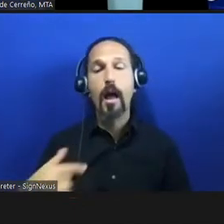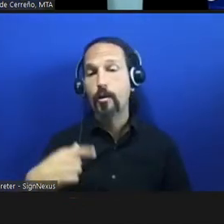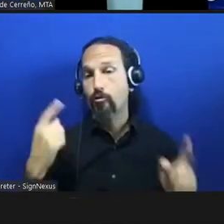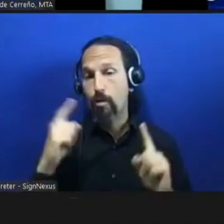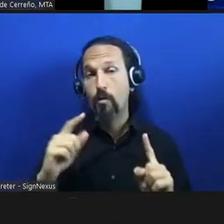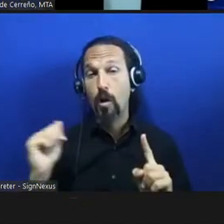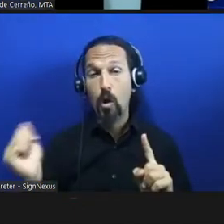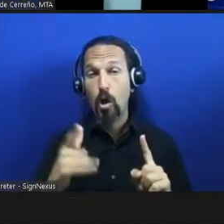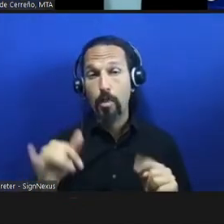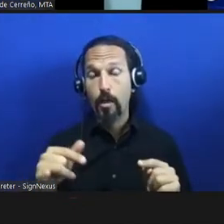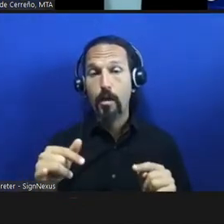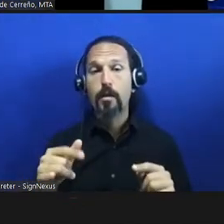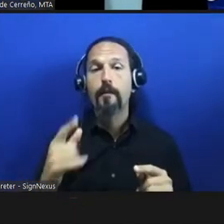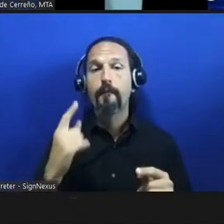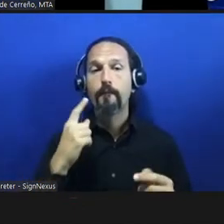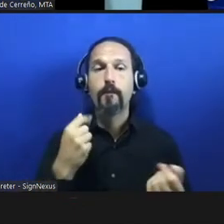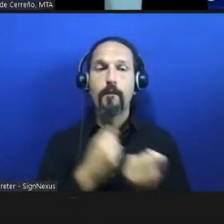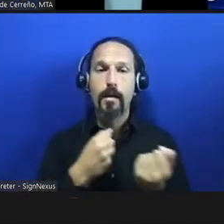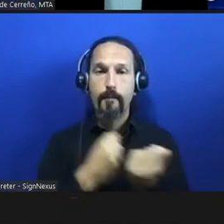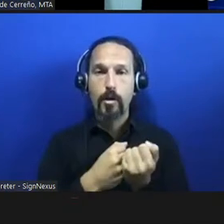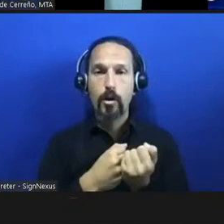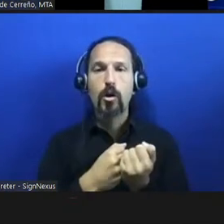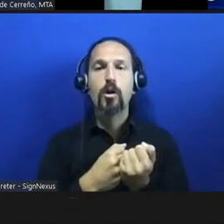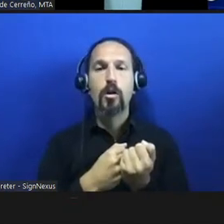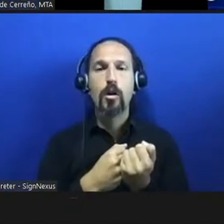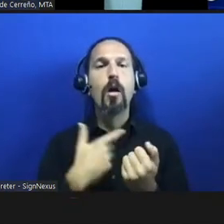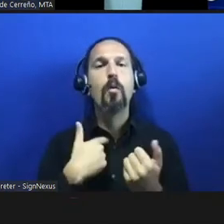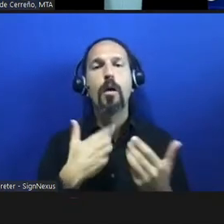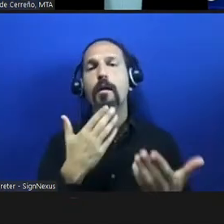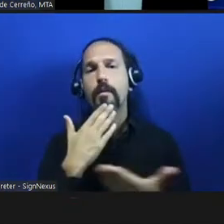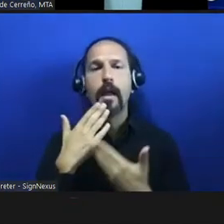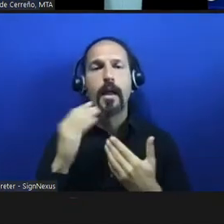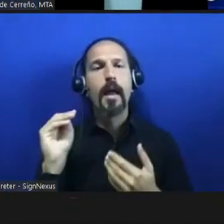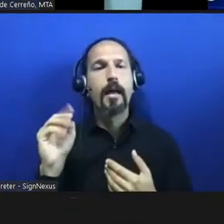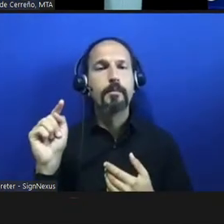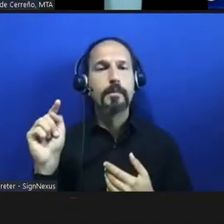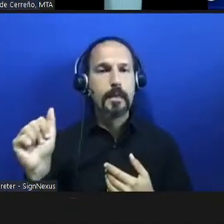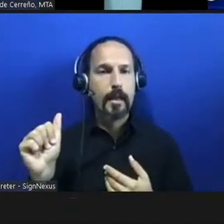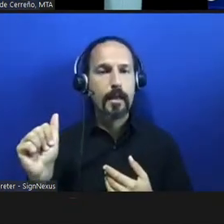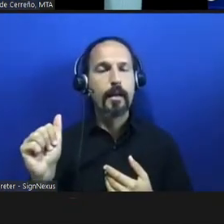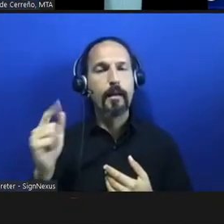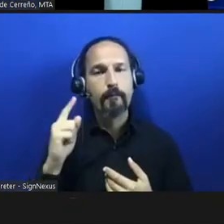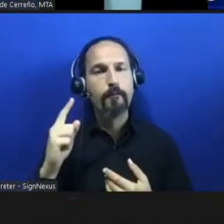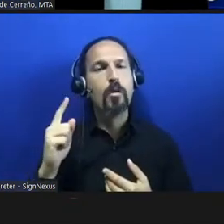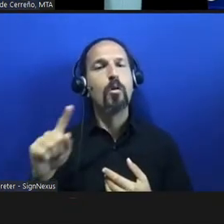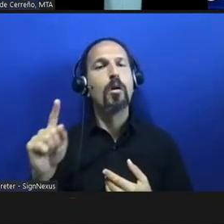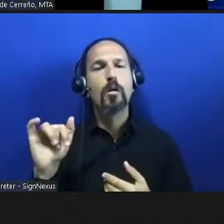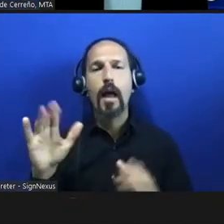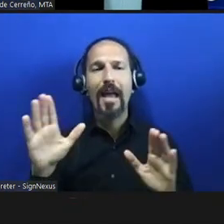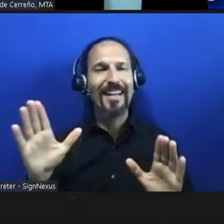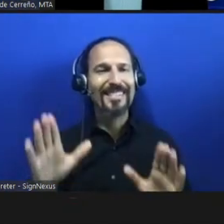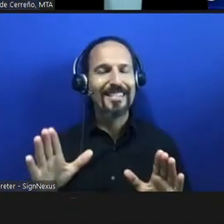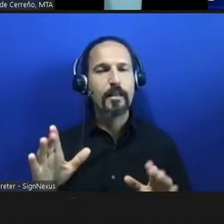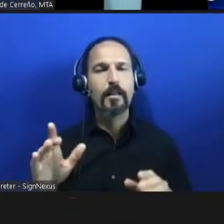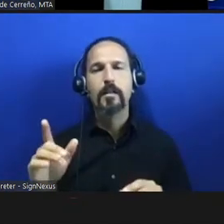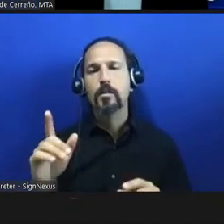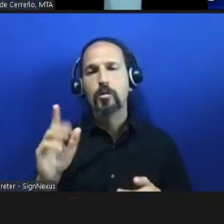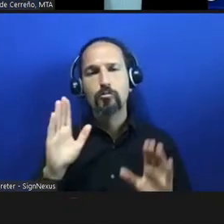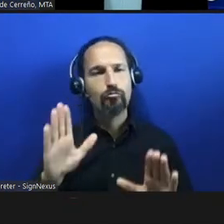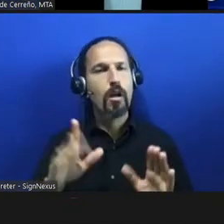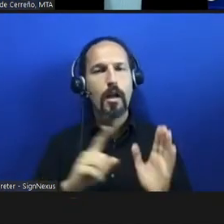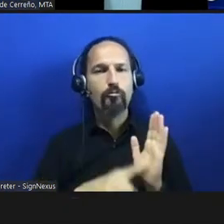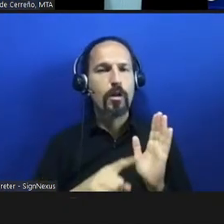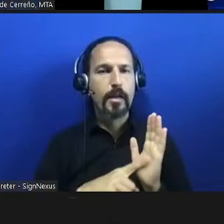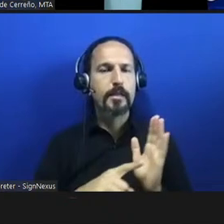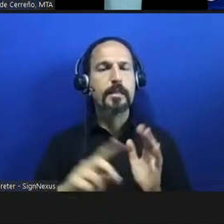all the arguments made in favor and I want to thank the MTA for putting together an excellent well-researched